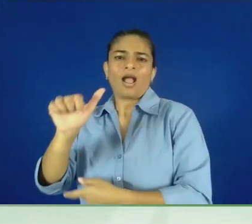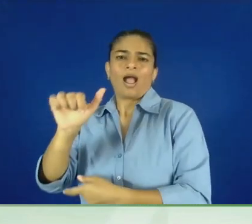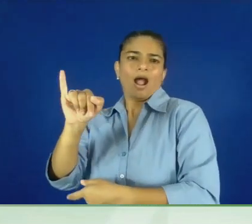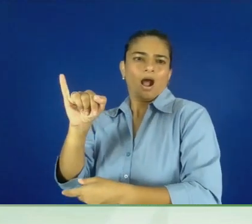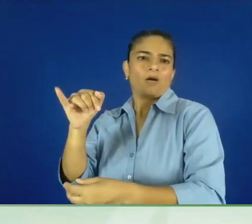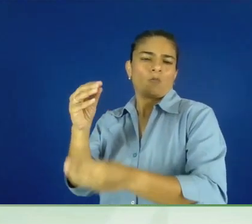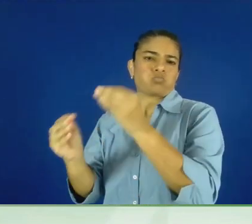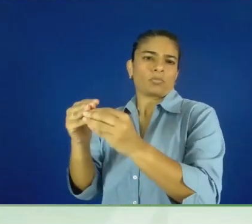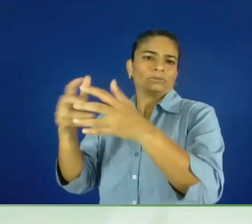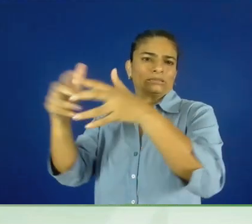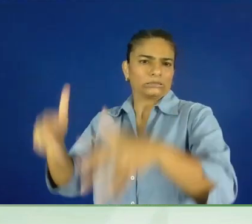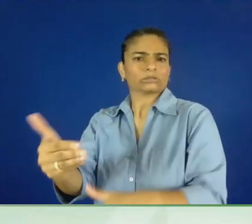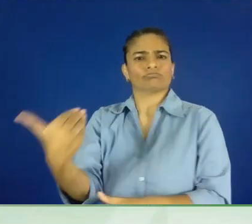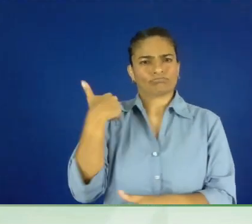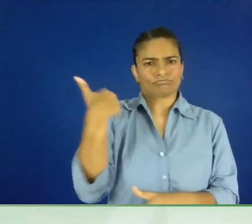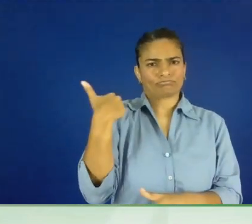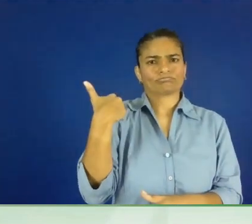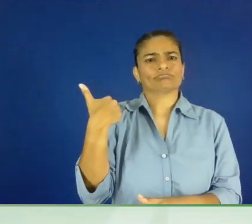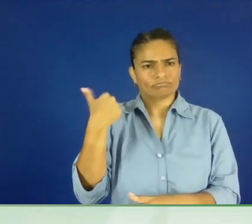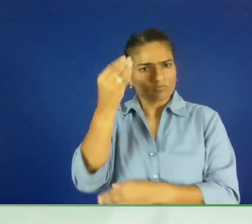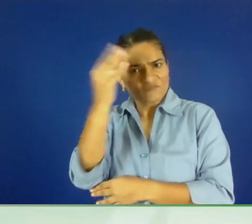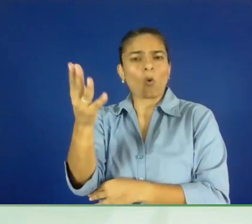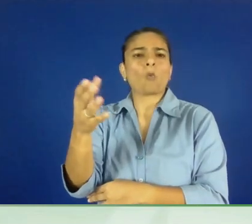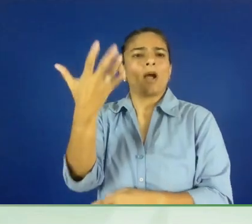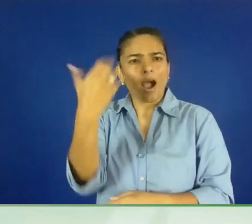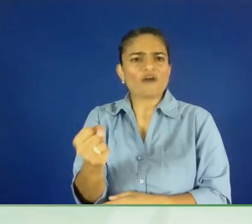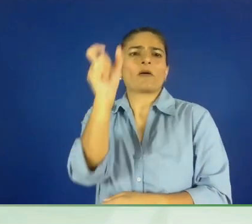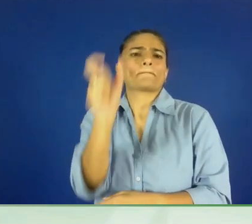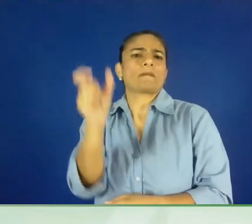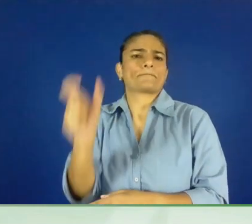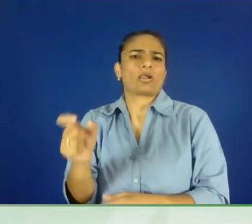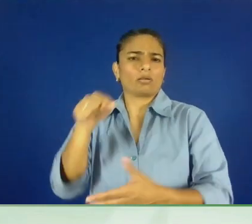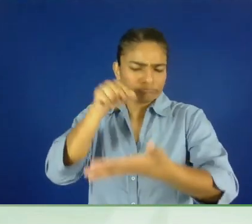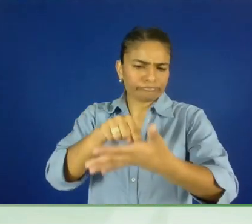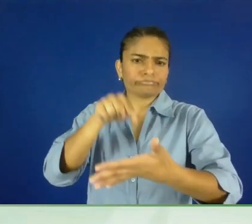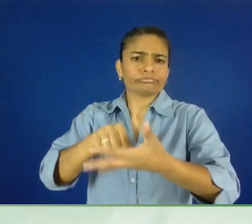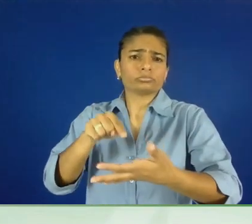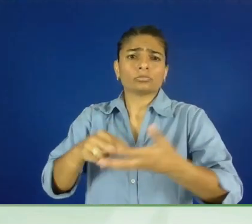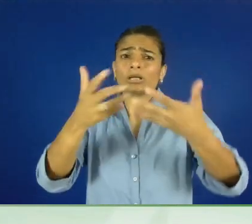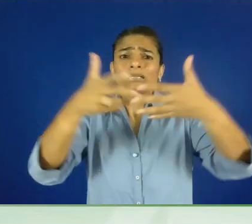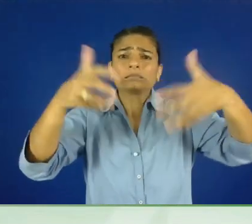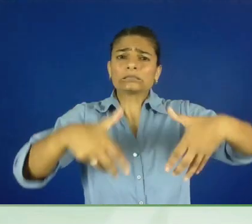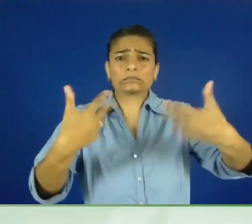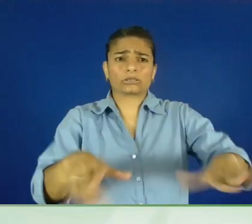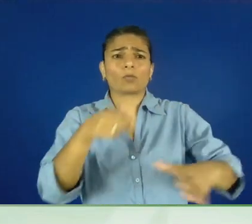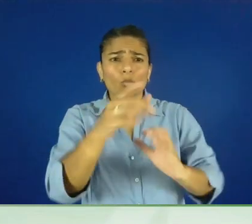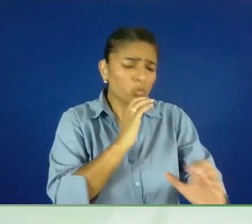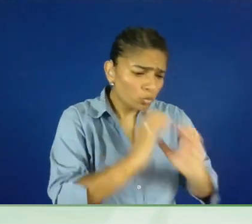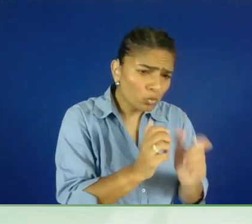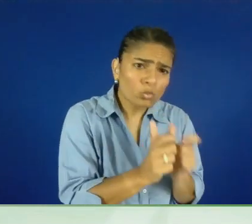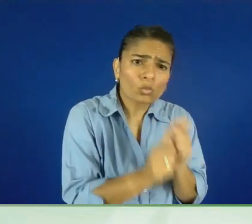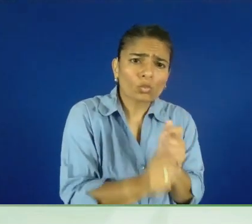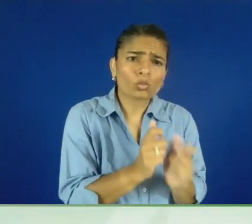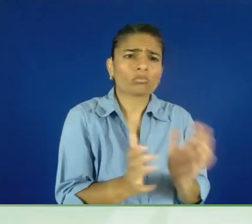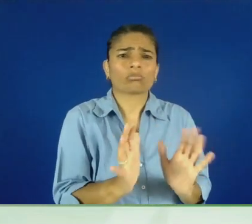a human interference in there and not just the system you're communicating with. And it calls for all systems. So from that perspective,